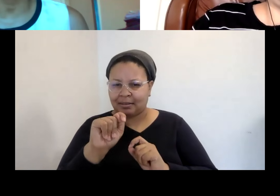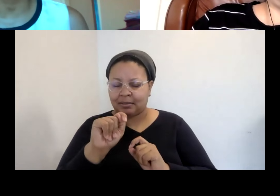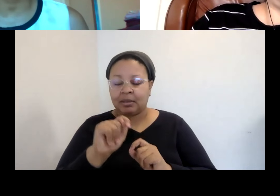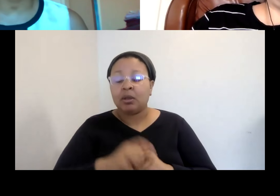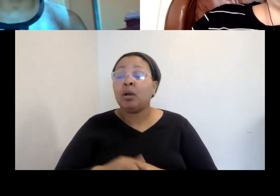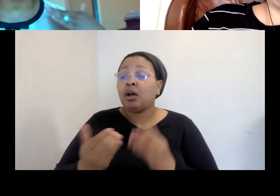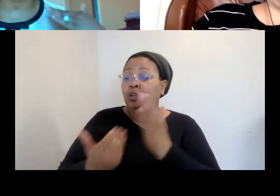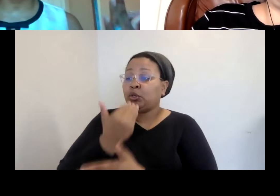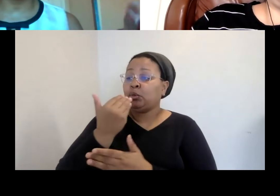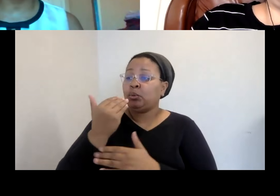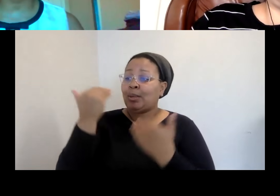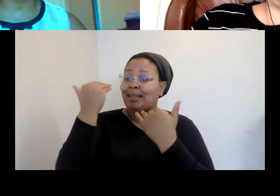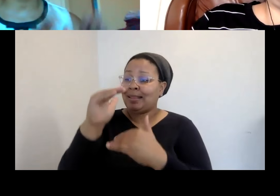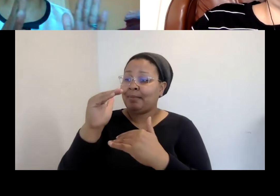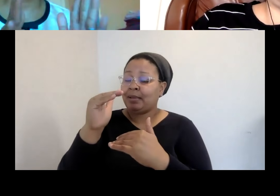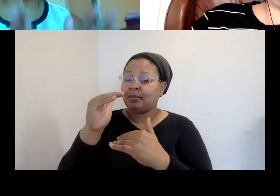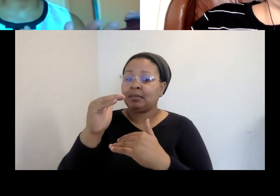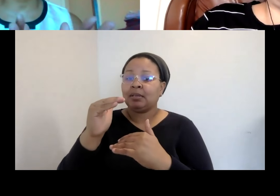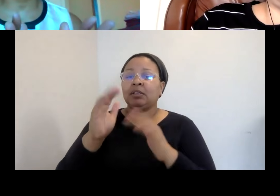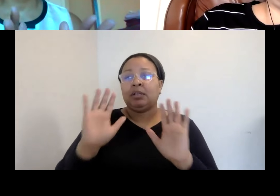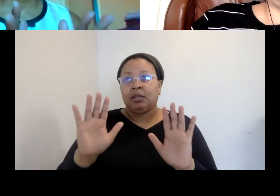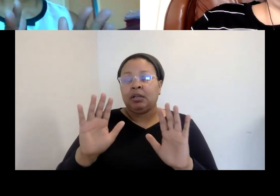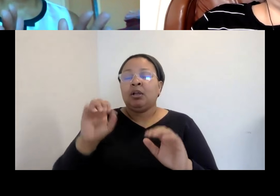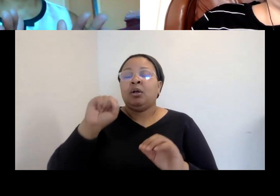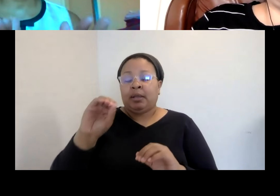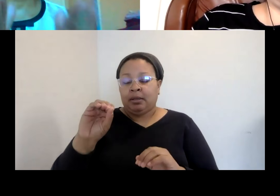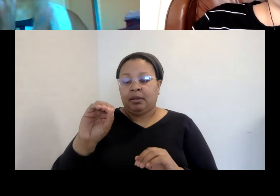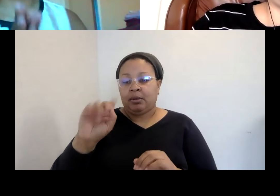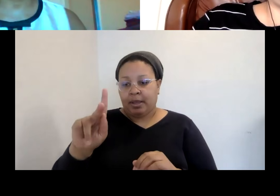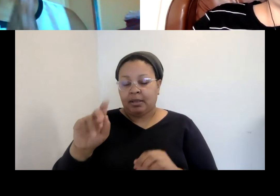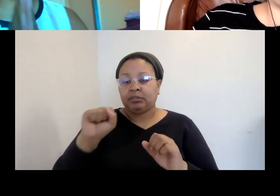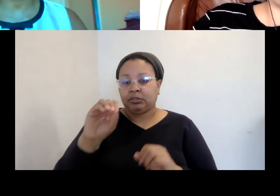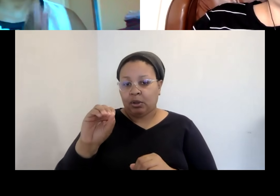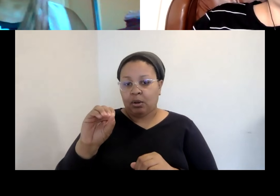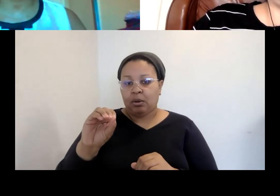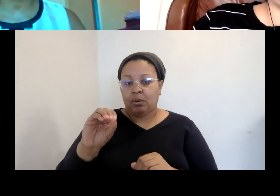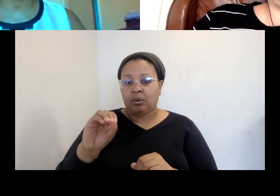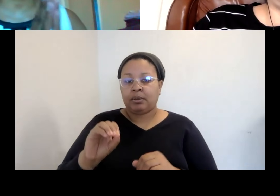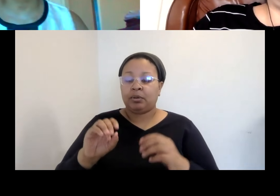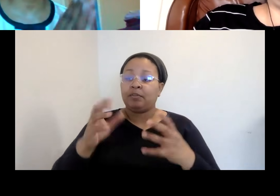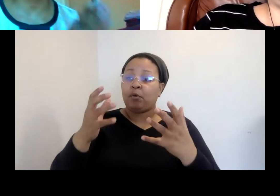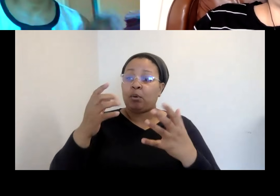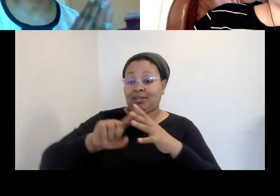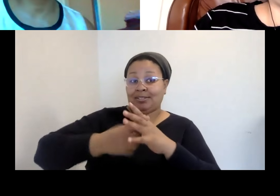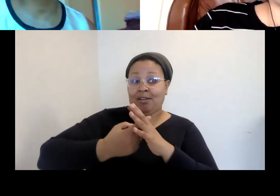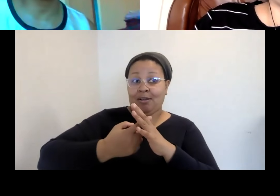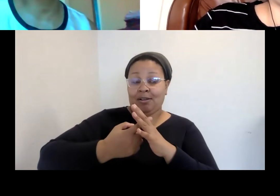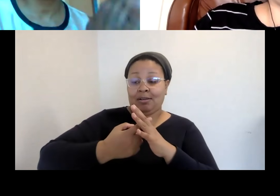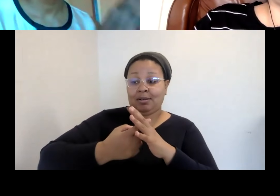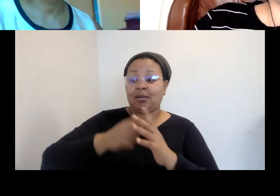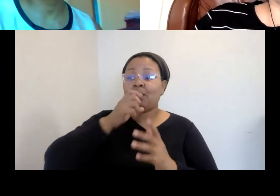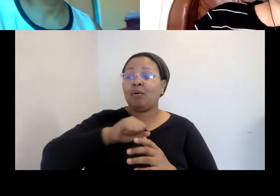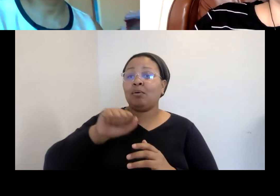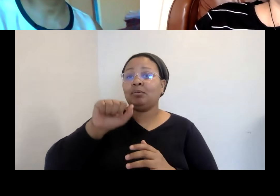age limit, so the development, so what happened would go from an onset of disability prior to the age of